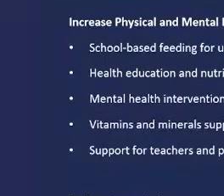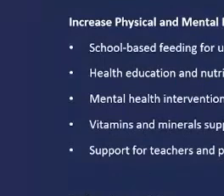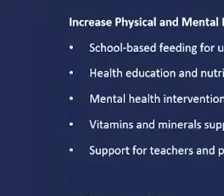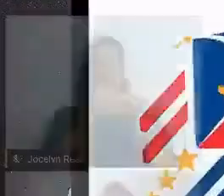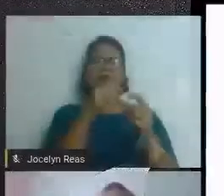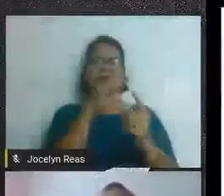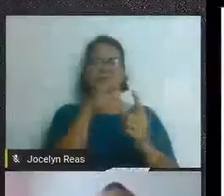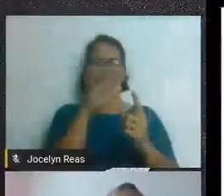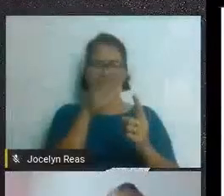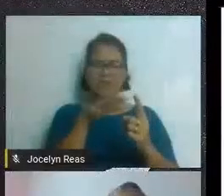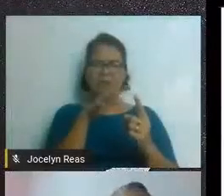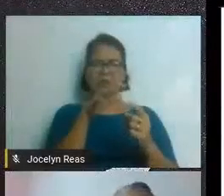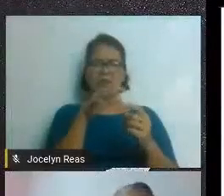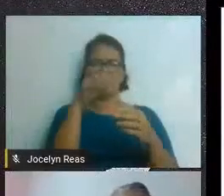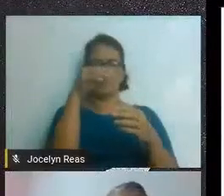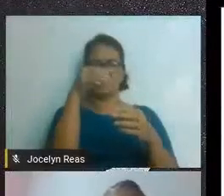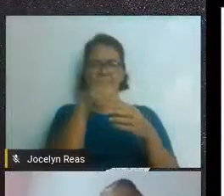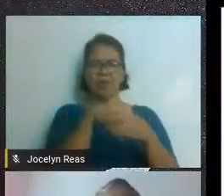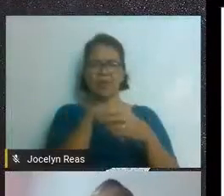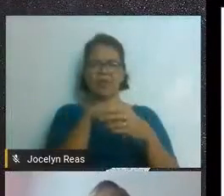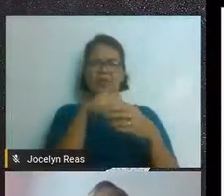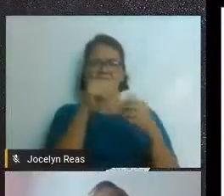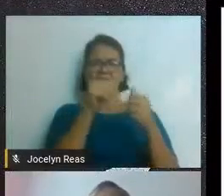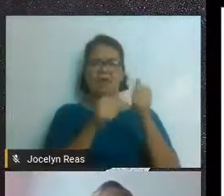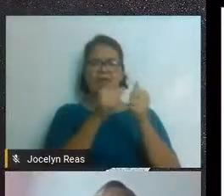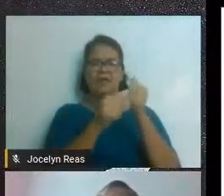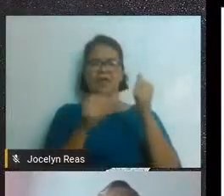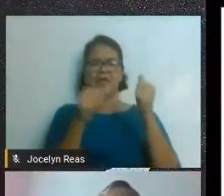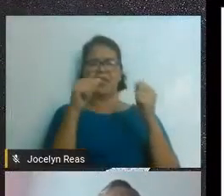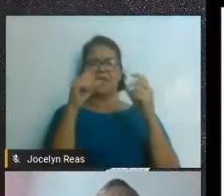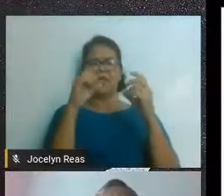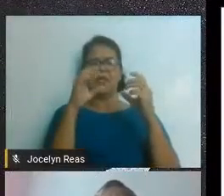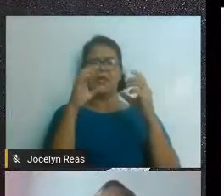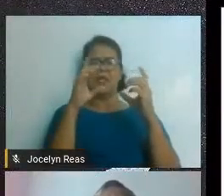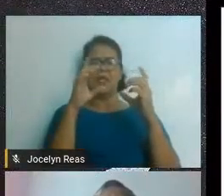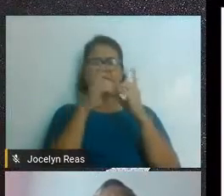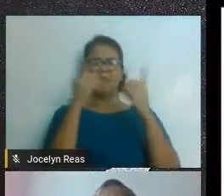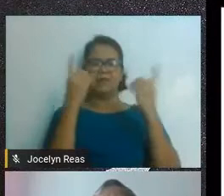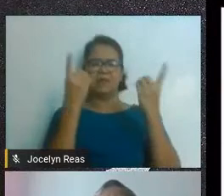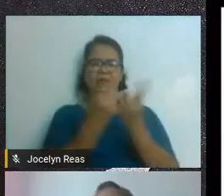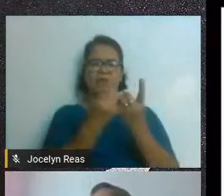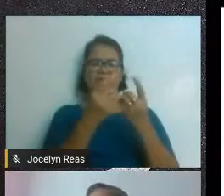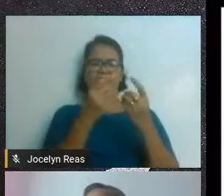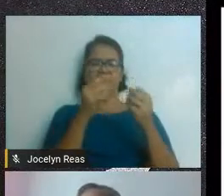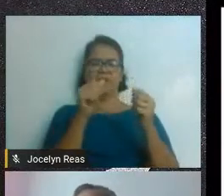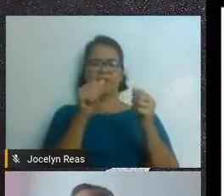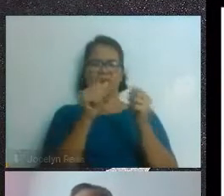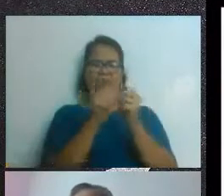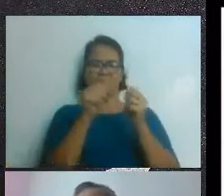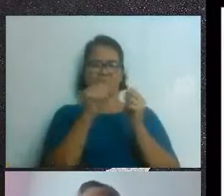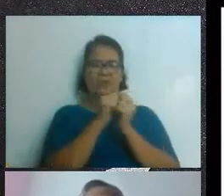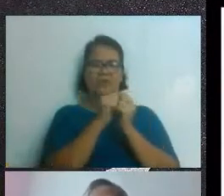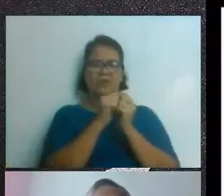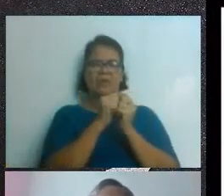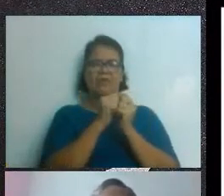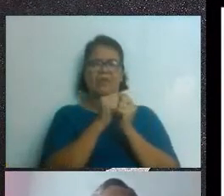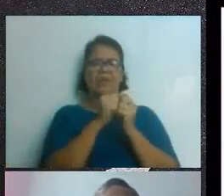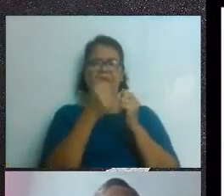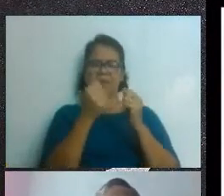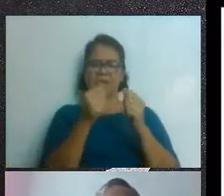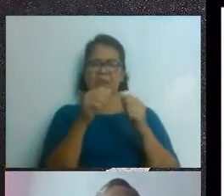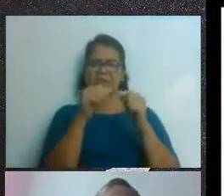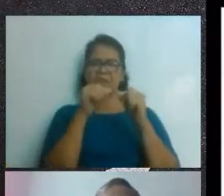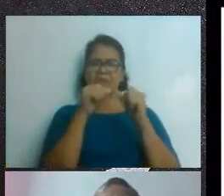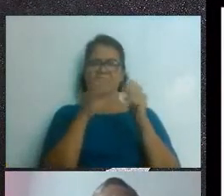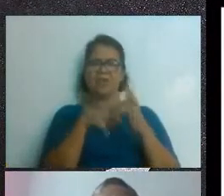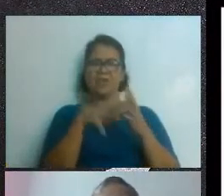friends, sabi ko kanina, this learning continuity plan is anchored on Sulong Edukalidad. For those who are not yet aware, there